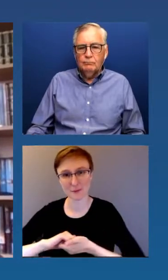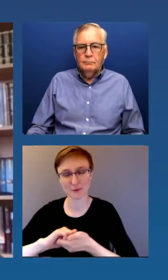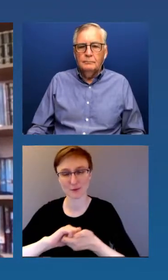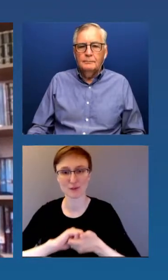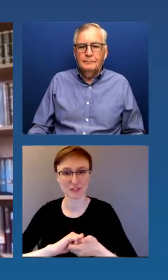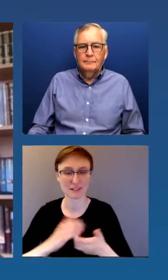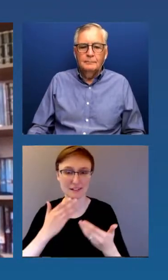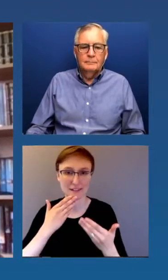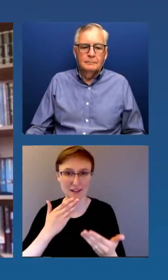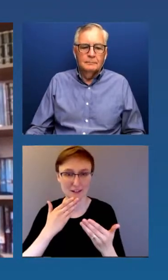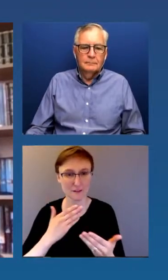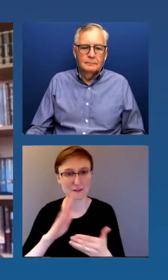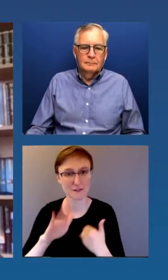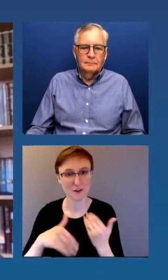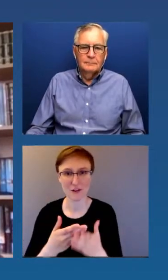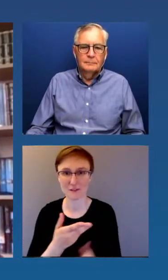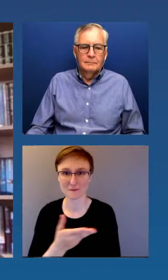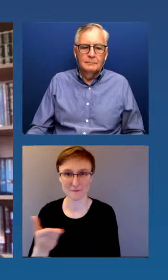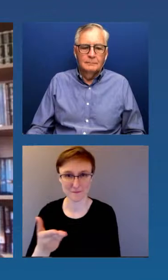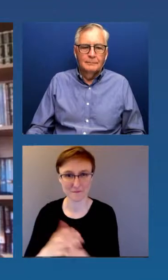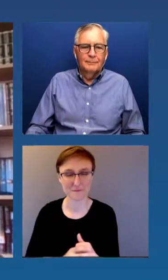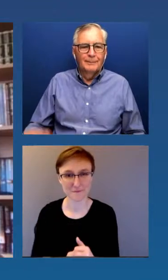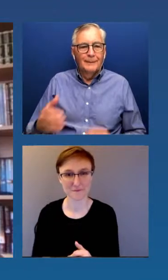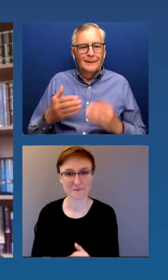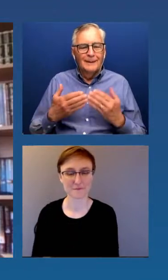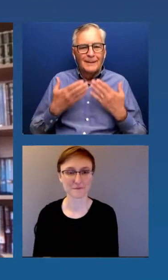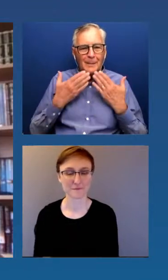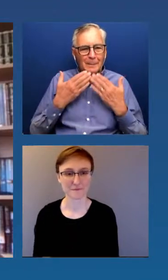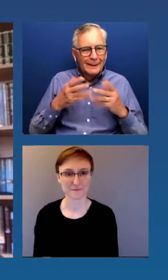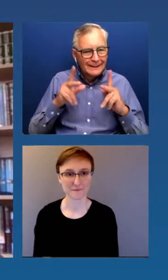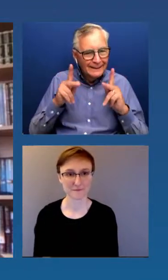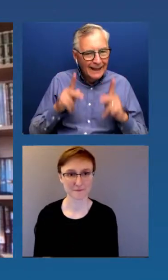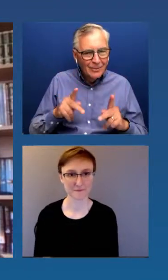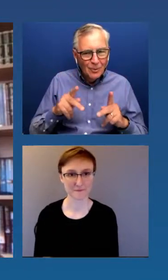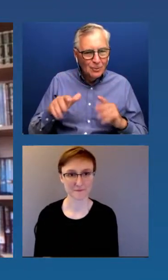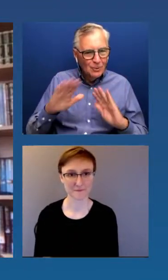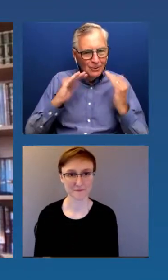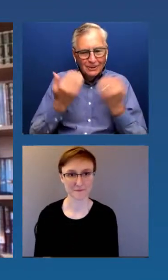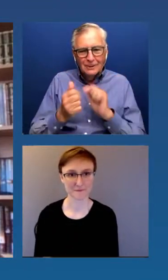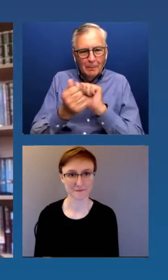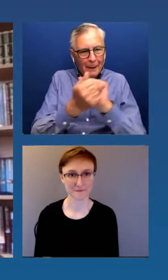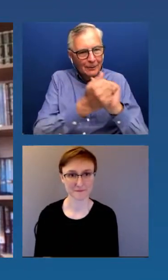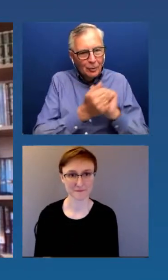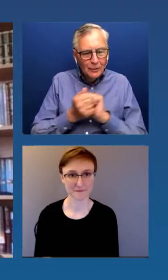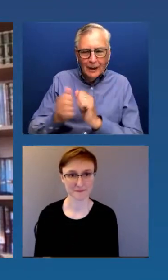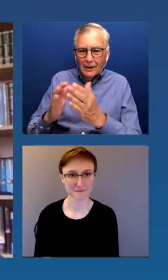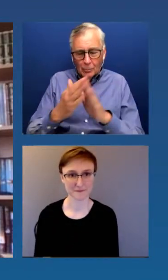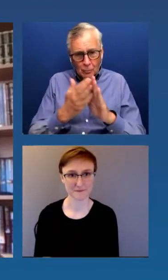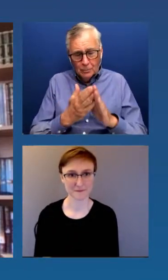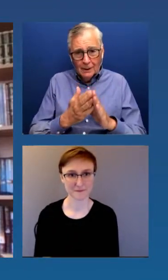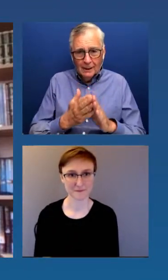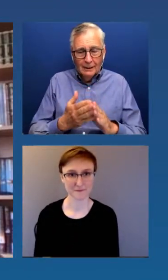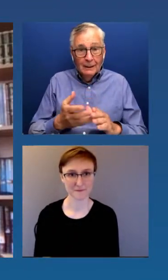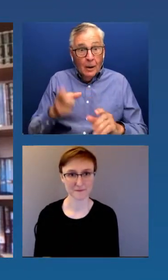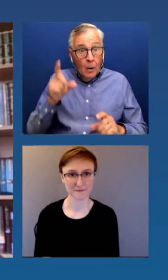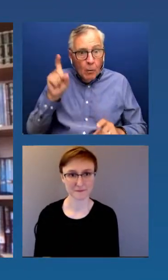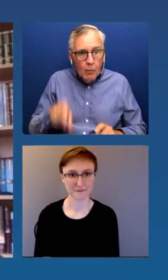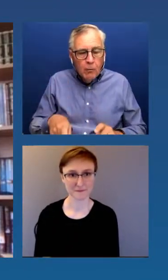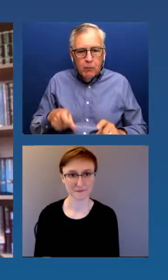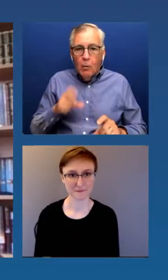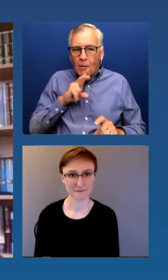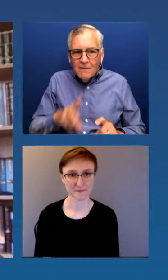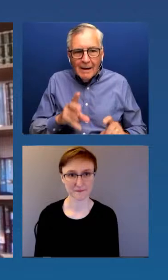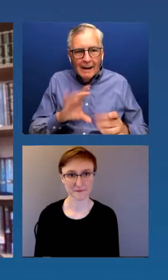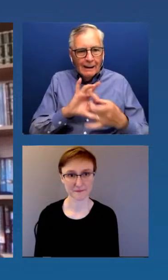individuals living in Ottawa. Merci à tous, à nos partenaires communautaires. Ça prend vraiment un aspect communautaire